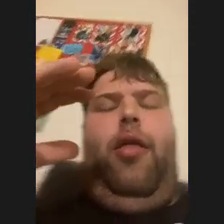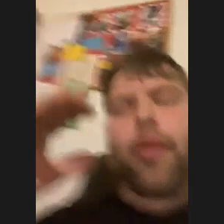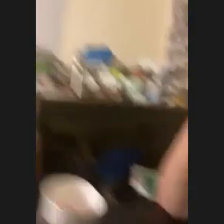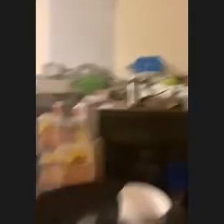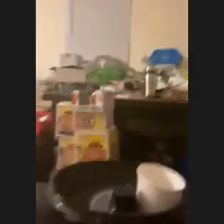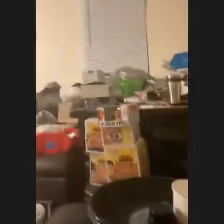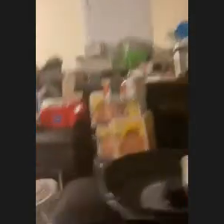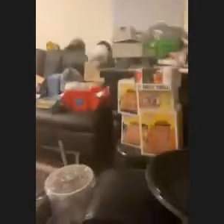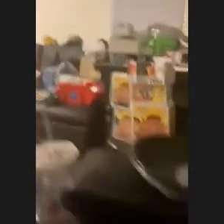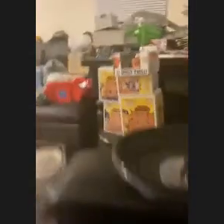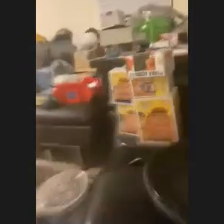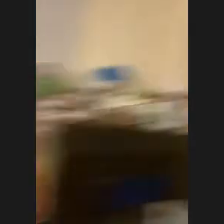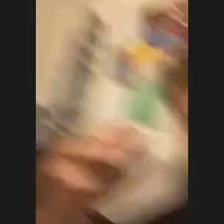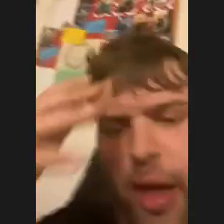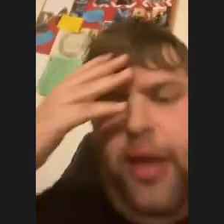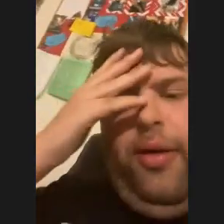like